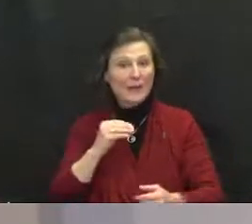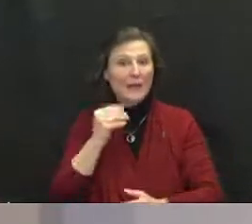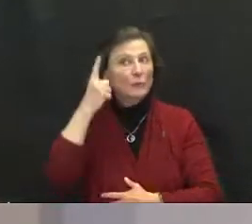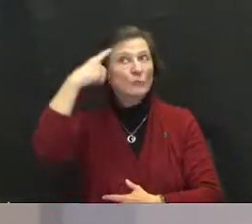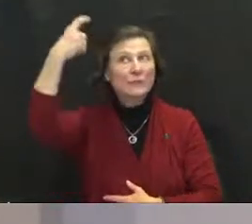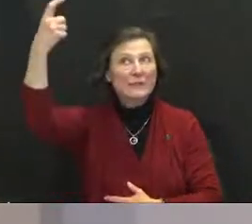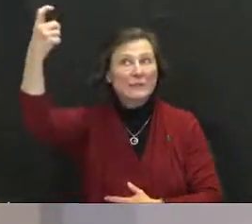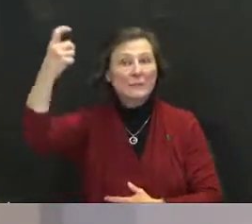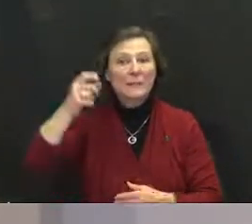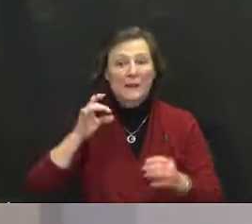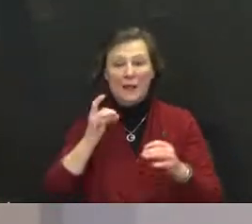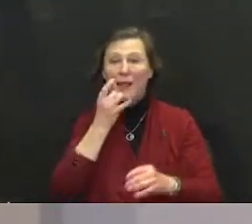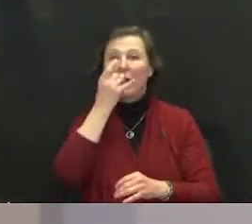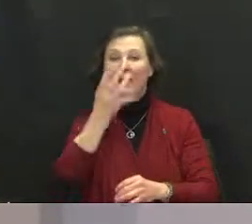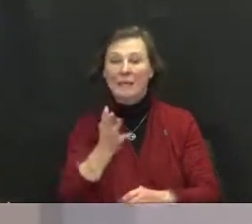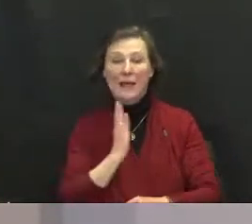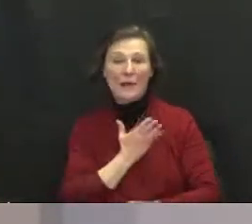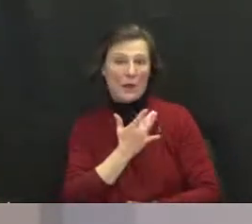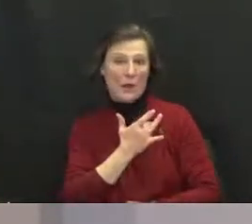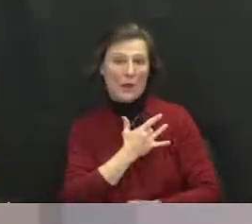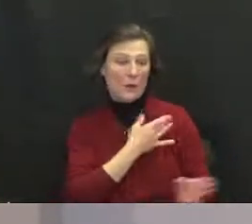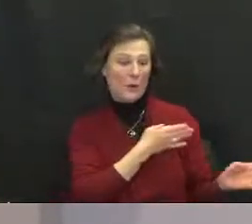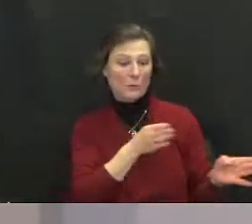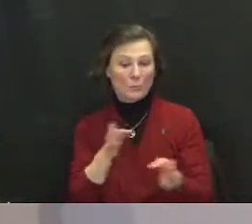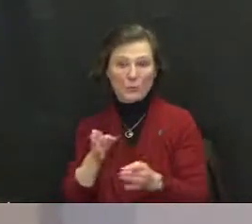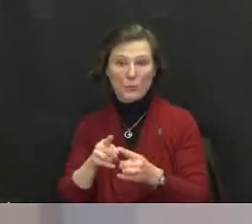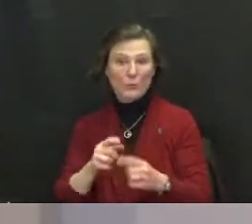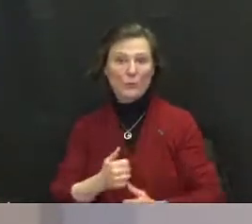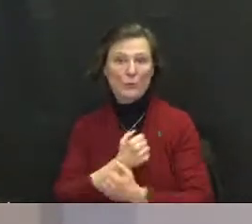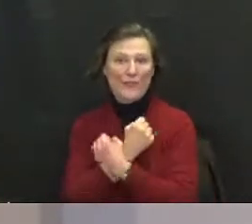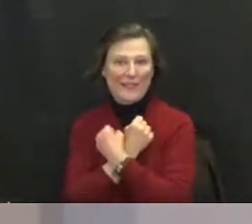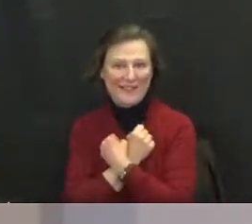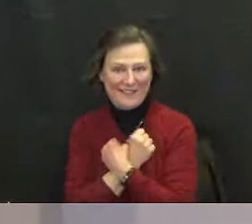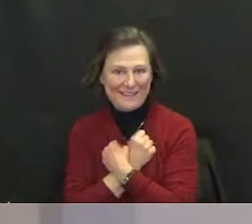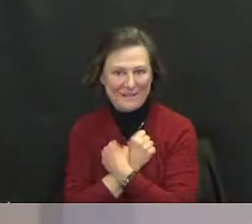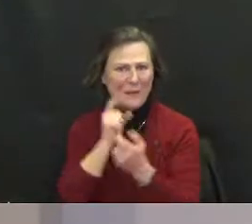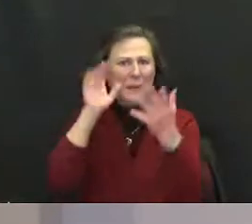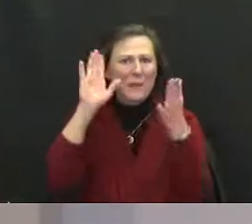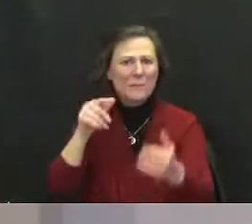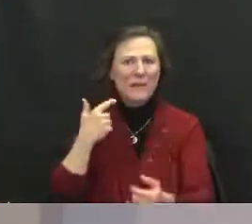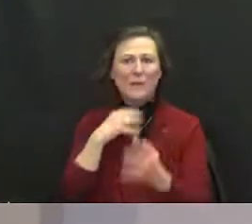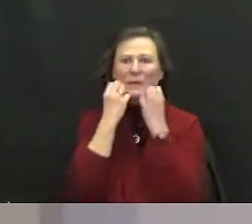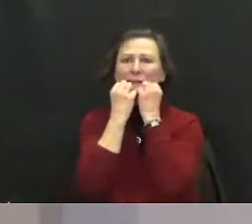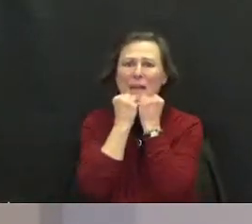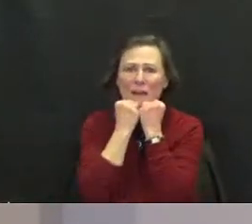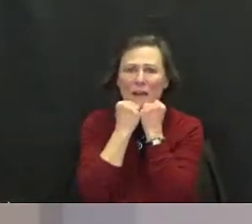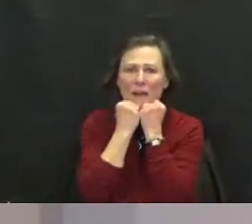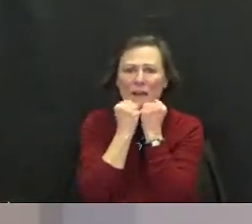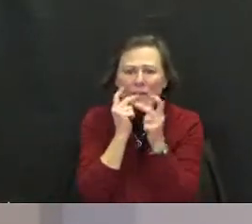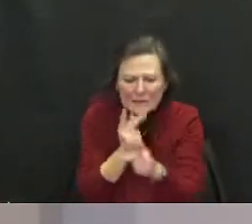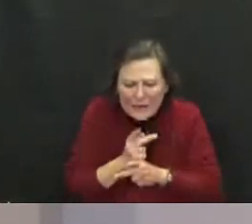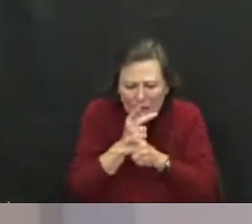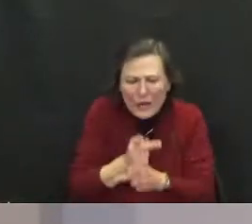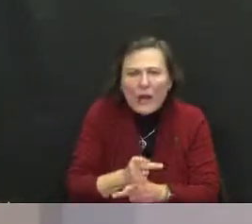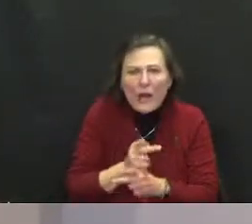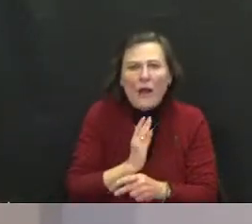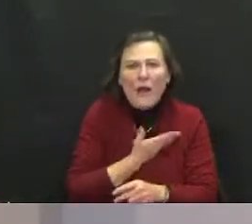hearts towards love. May we care for our inner flame of